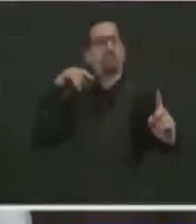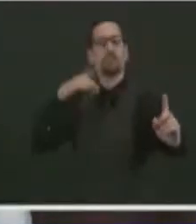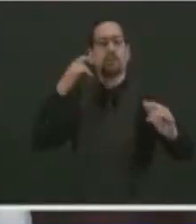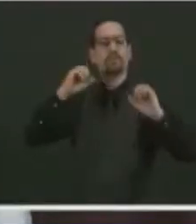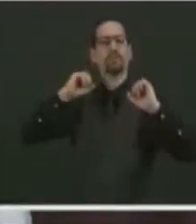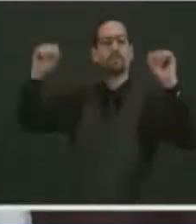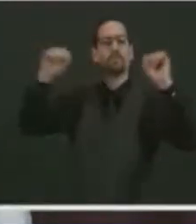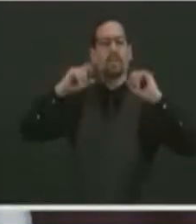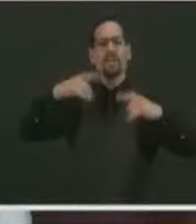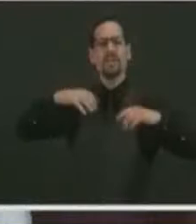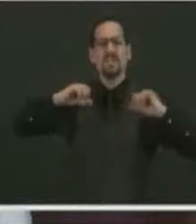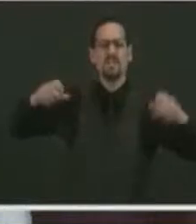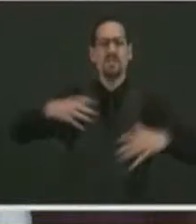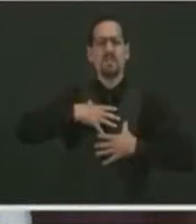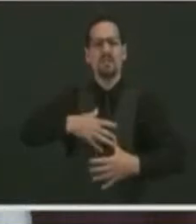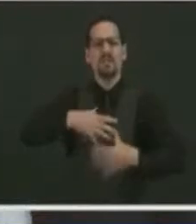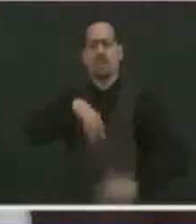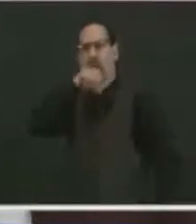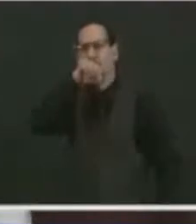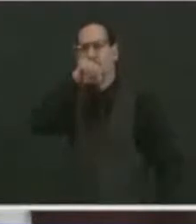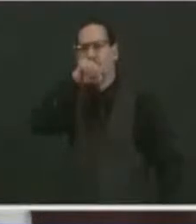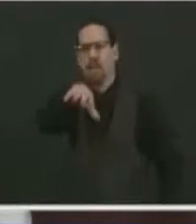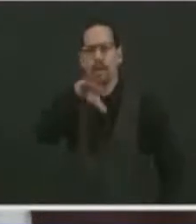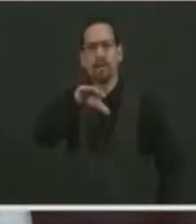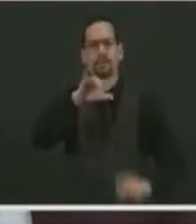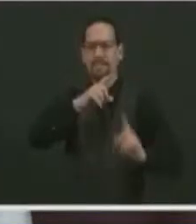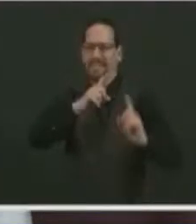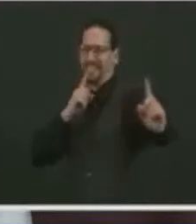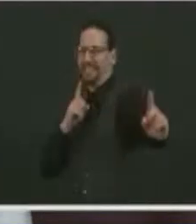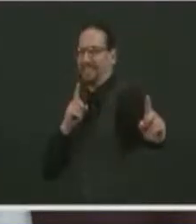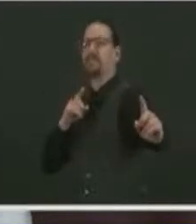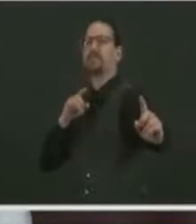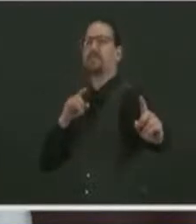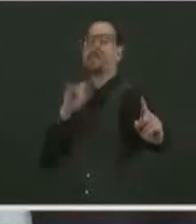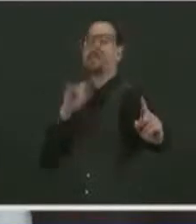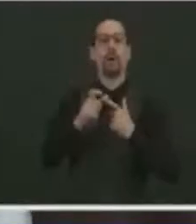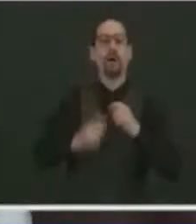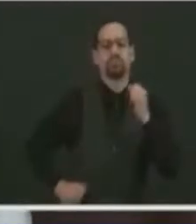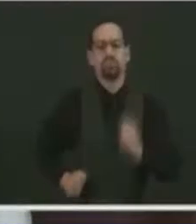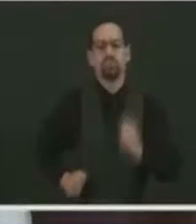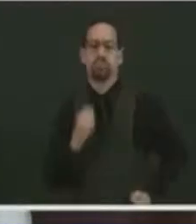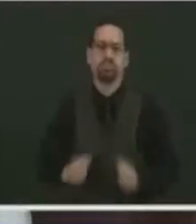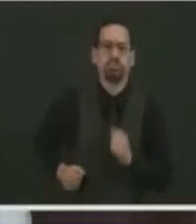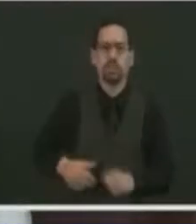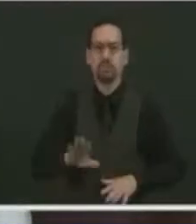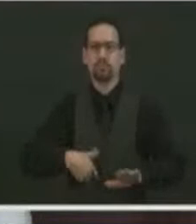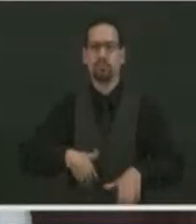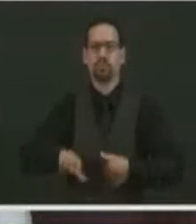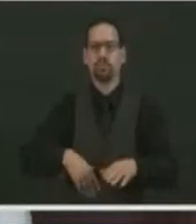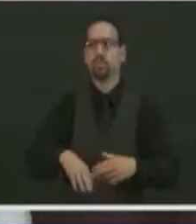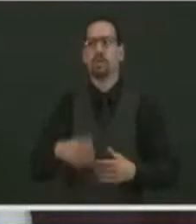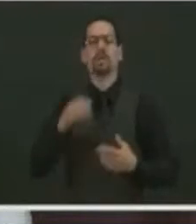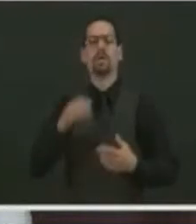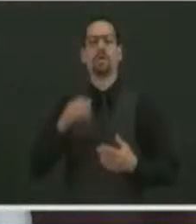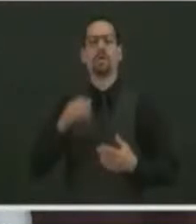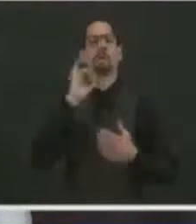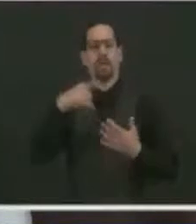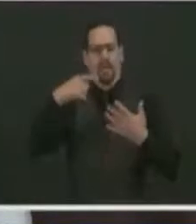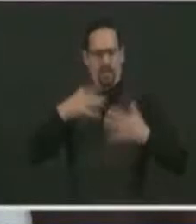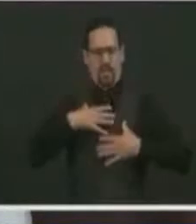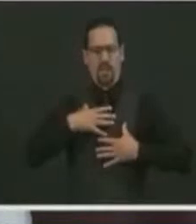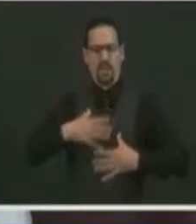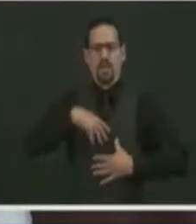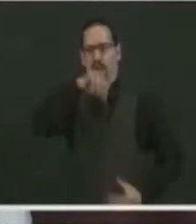engaging in vigorous activity or when someone is and projecting is occurring.